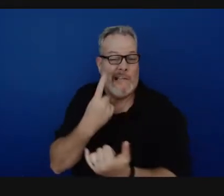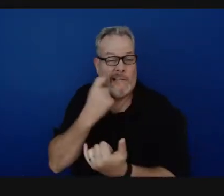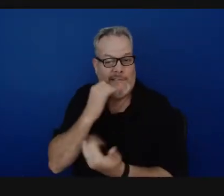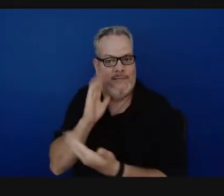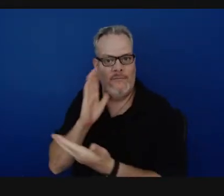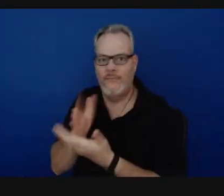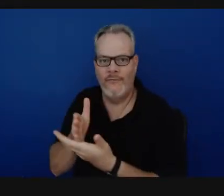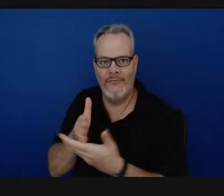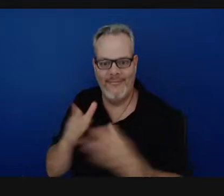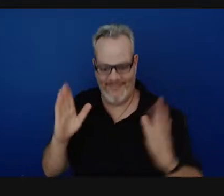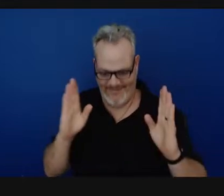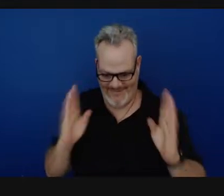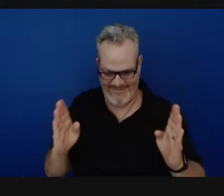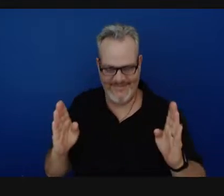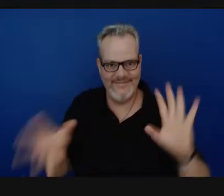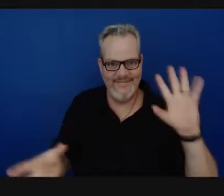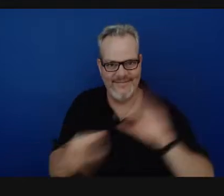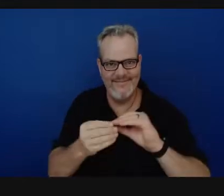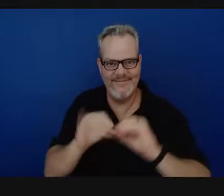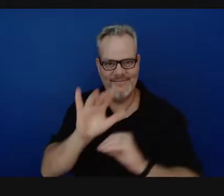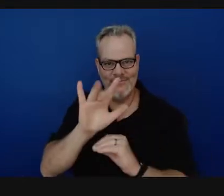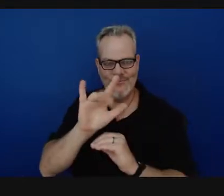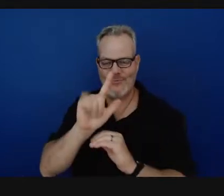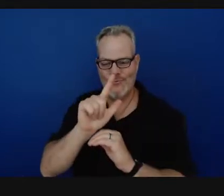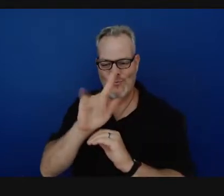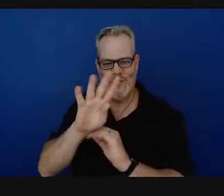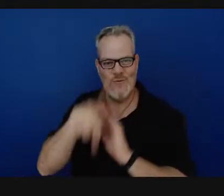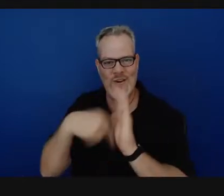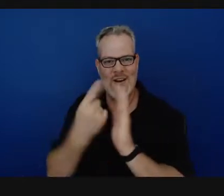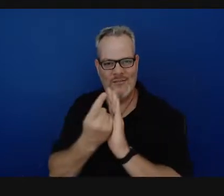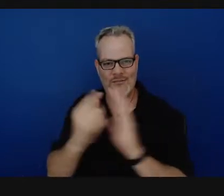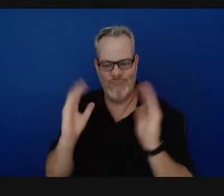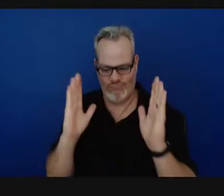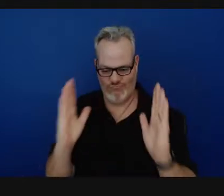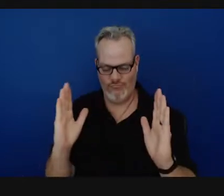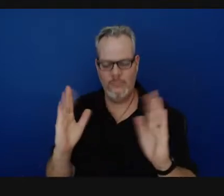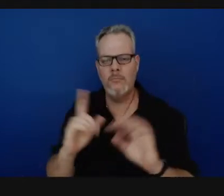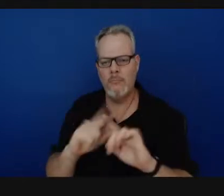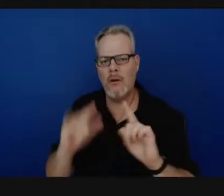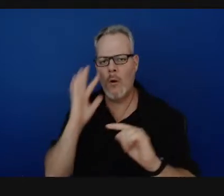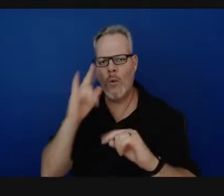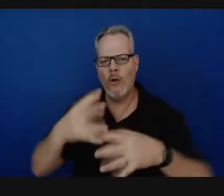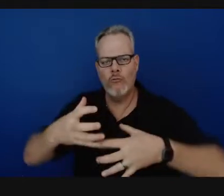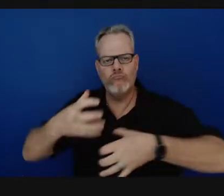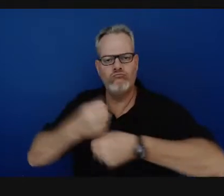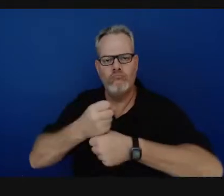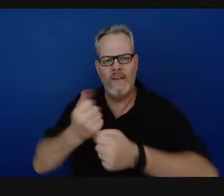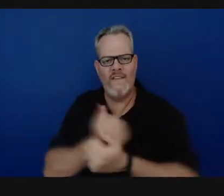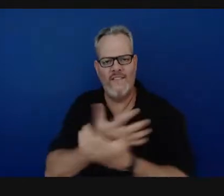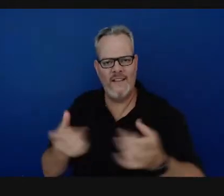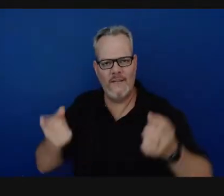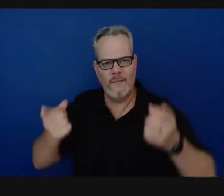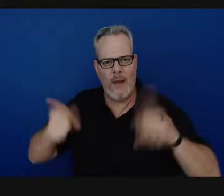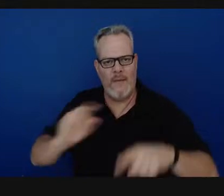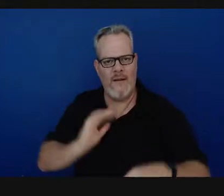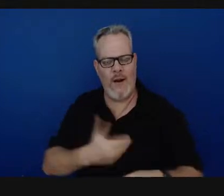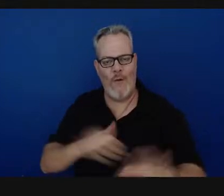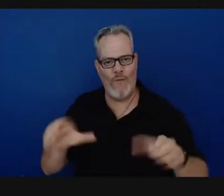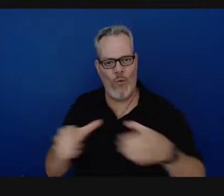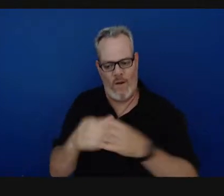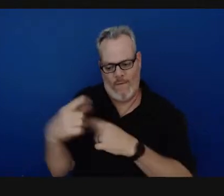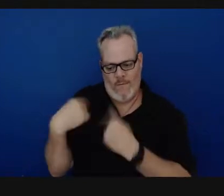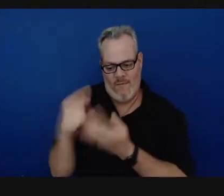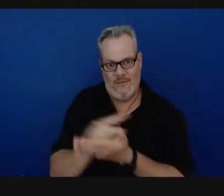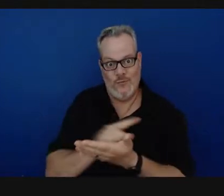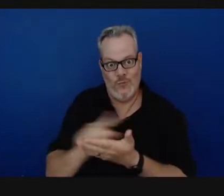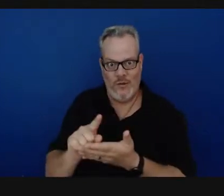cover that here today, and our usual recap of what's been happening in the volcano over the last week, which is quite a lot as we mark the 1